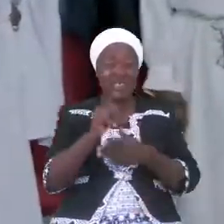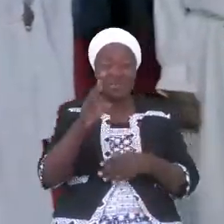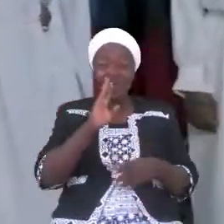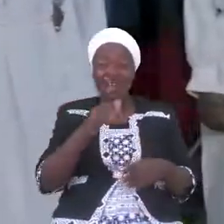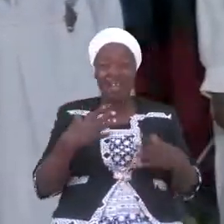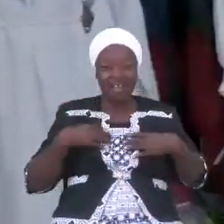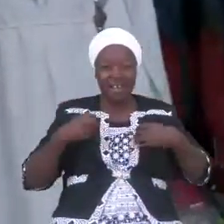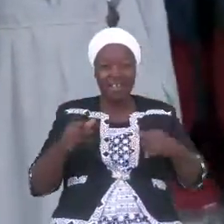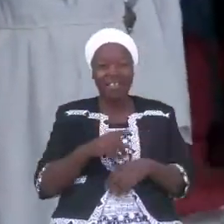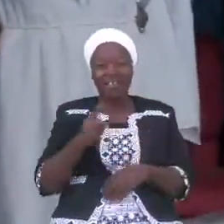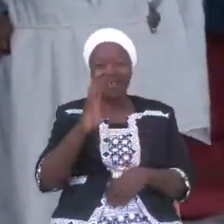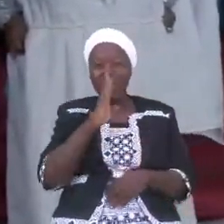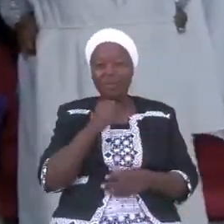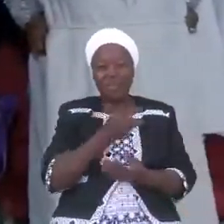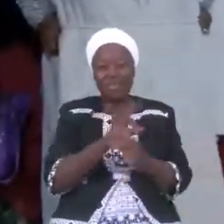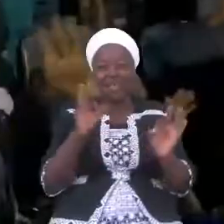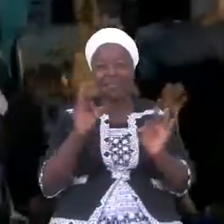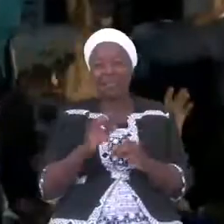You have been delivered.